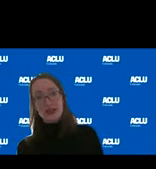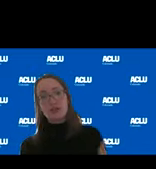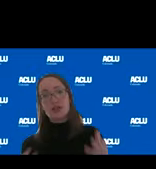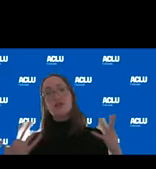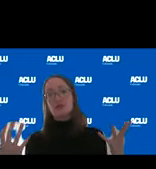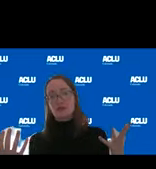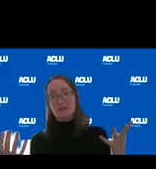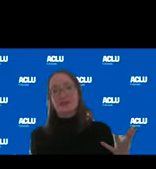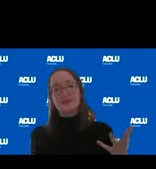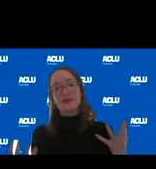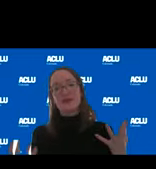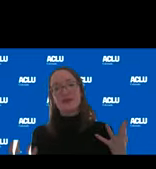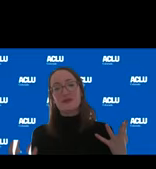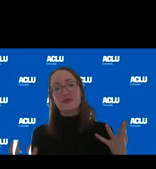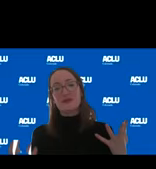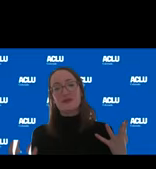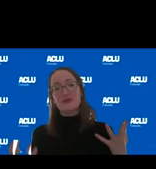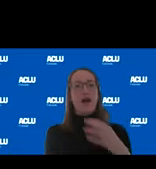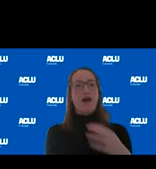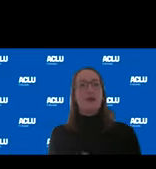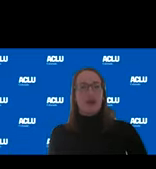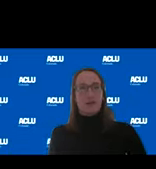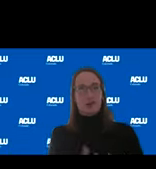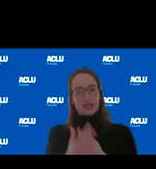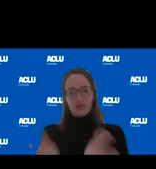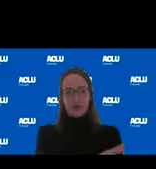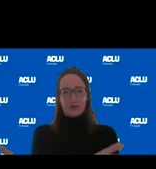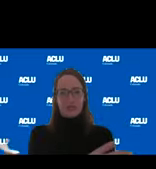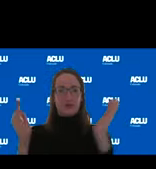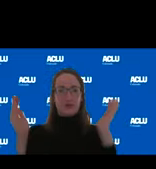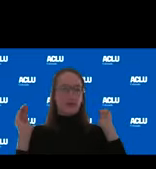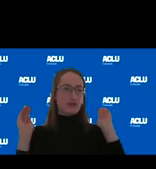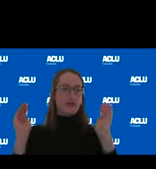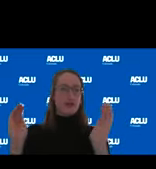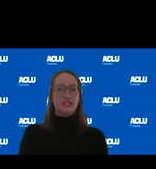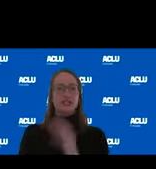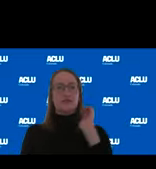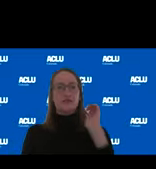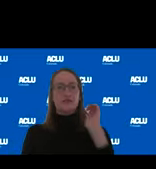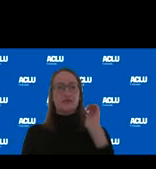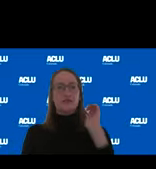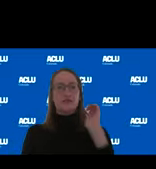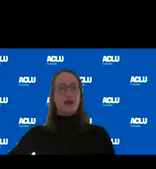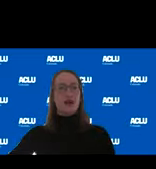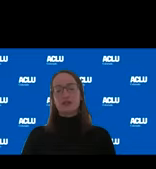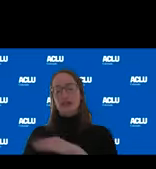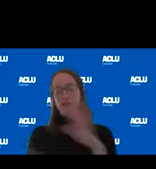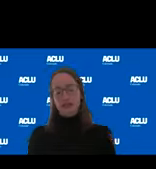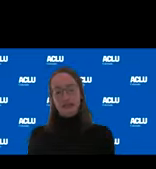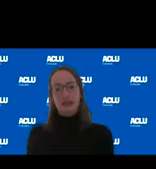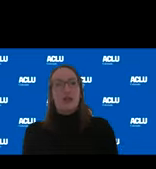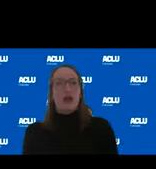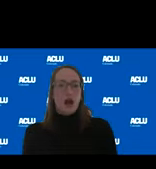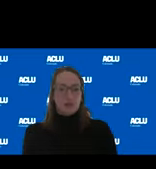a huge presidential election year. Of course, we're not just voting for president, we're voting for initiatives, local leaders, Congress,